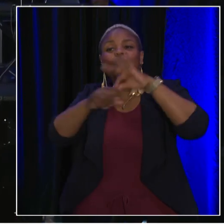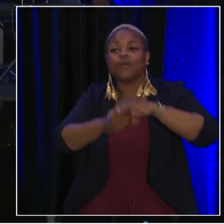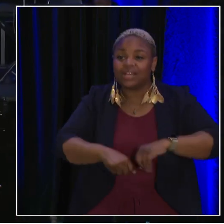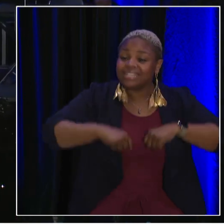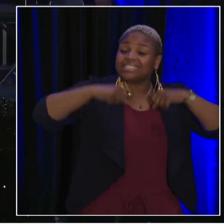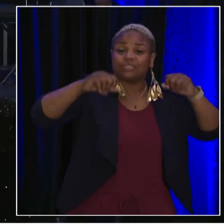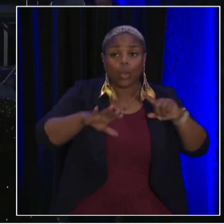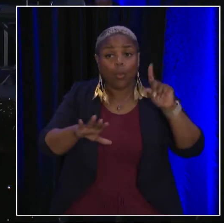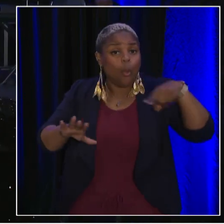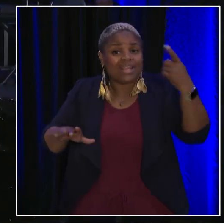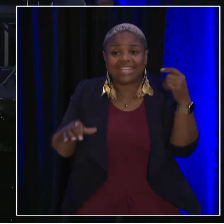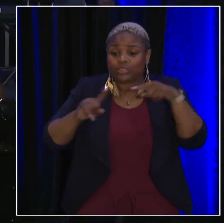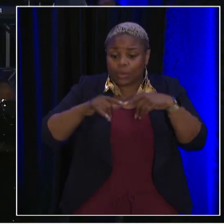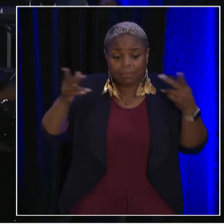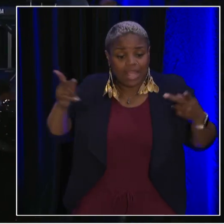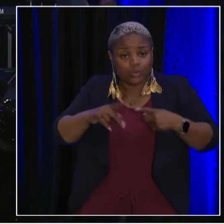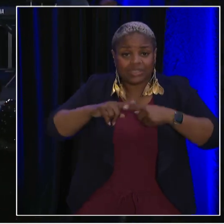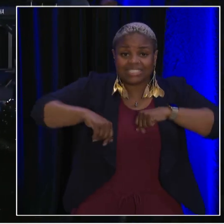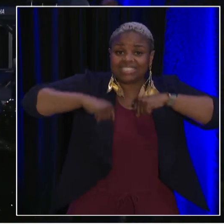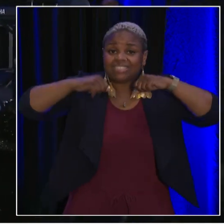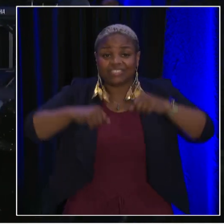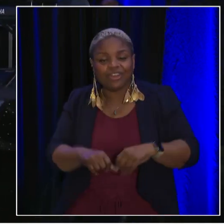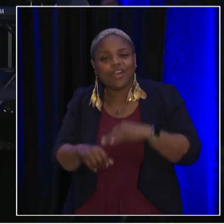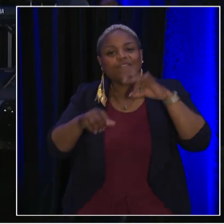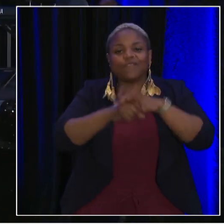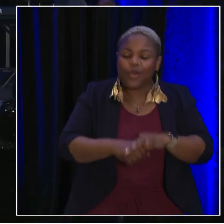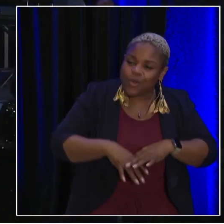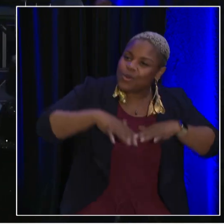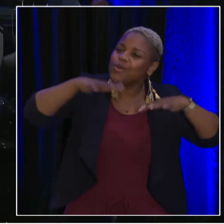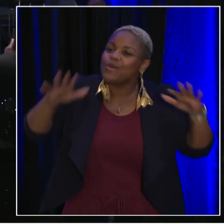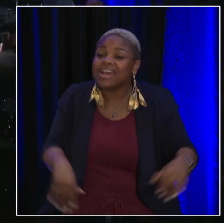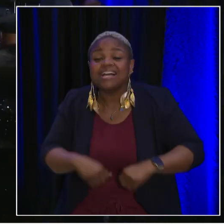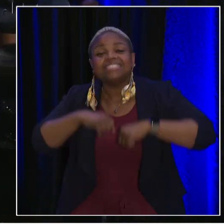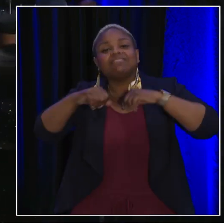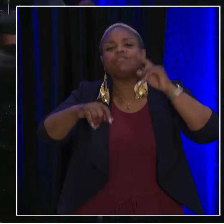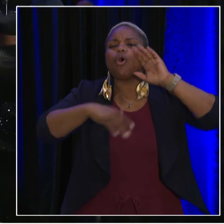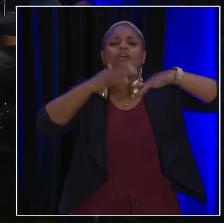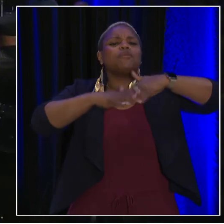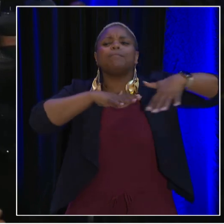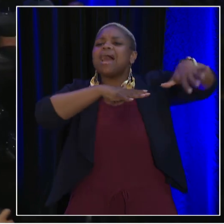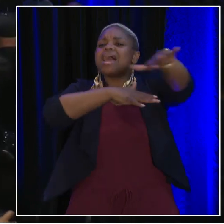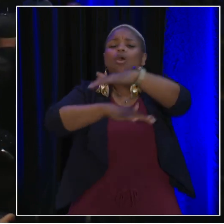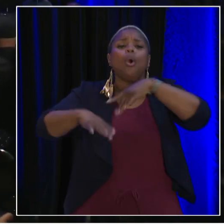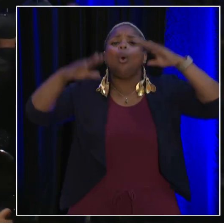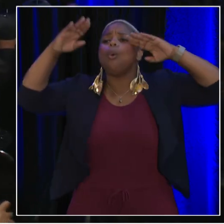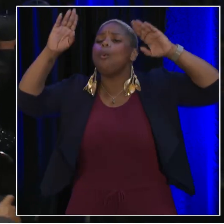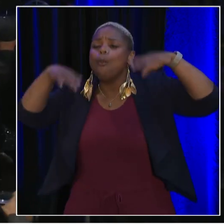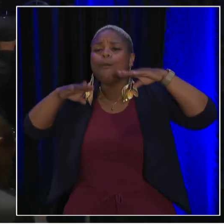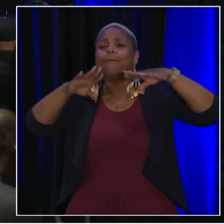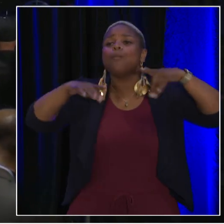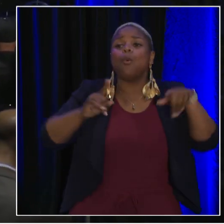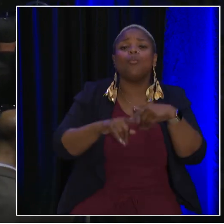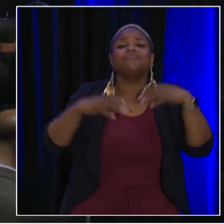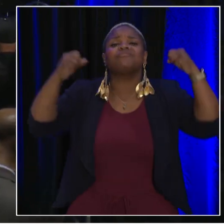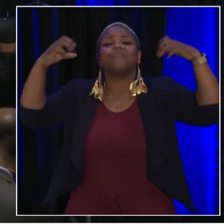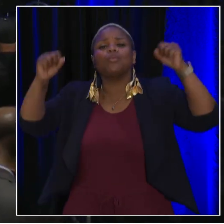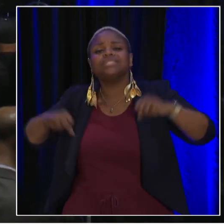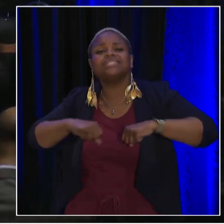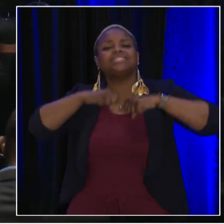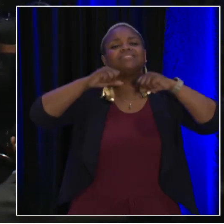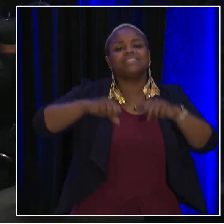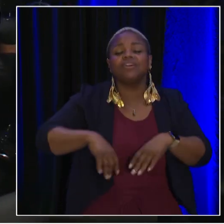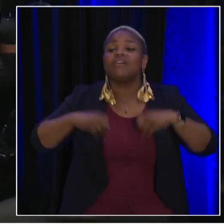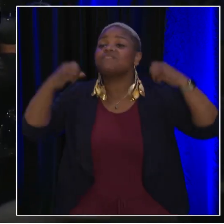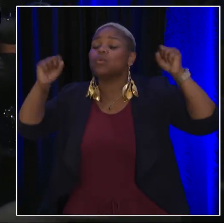vote. Hey, we all need a voice to defend the vote. Let's fight for change. Front row, hey, we all need a voice to defend